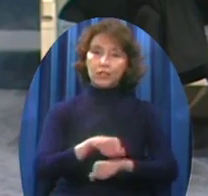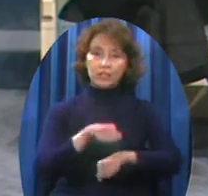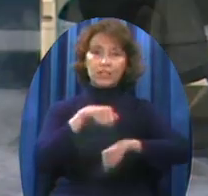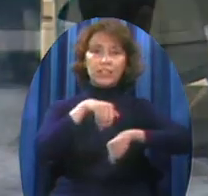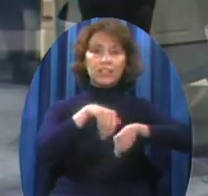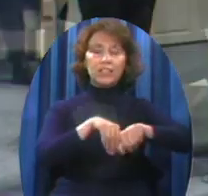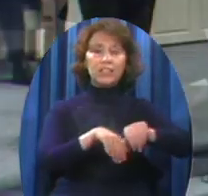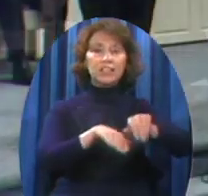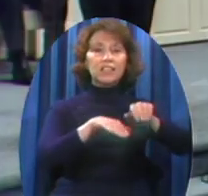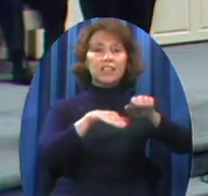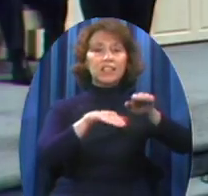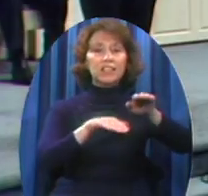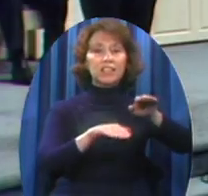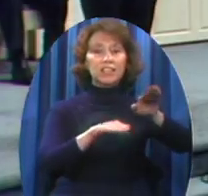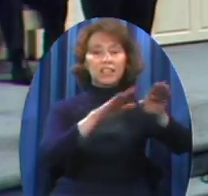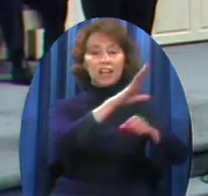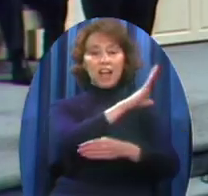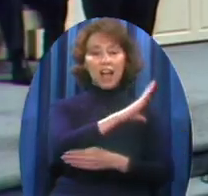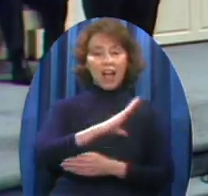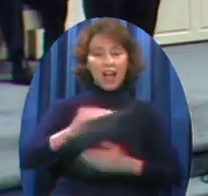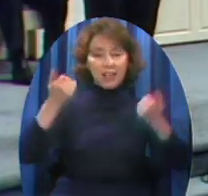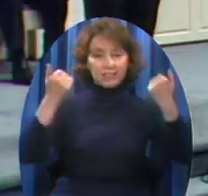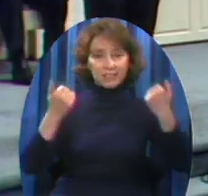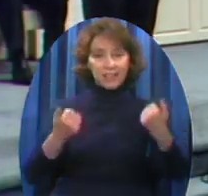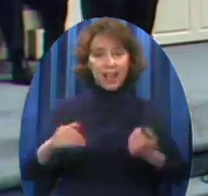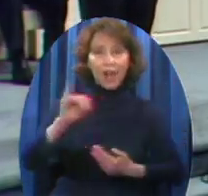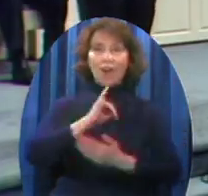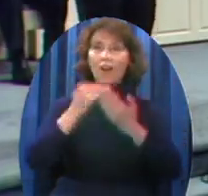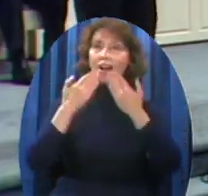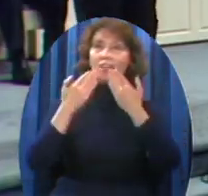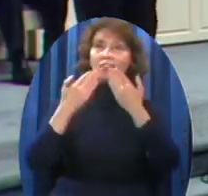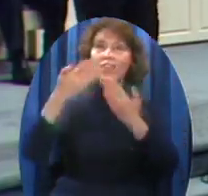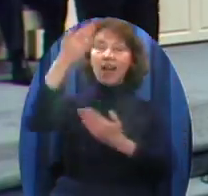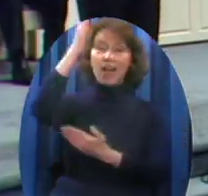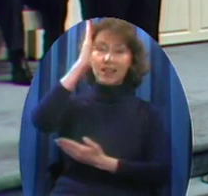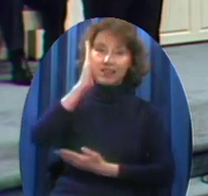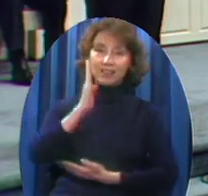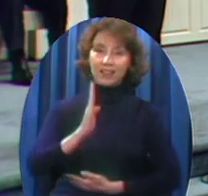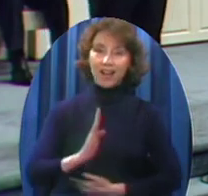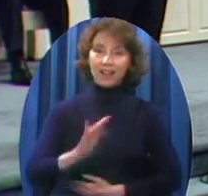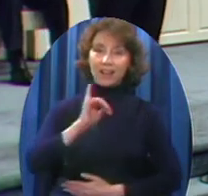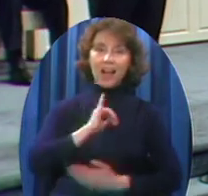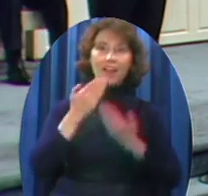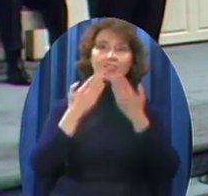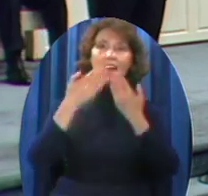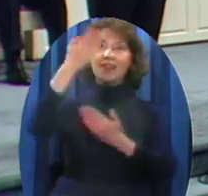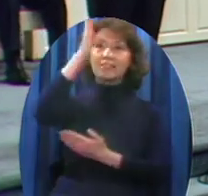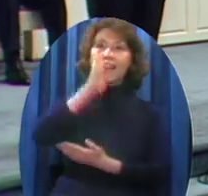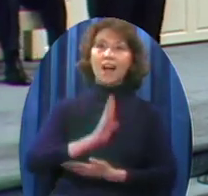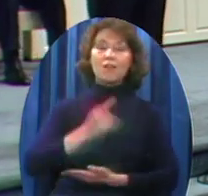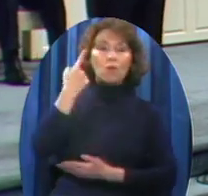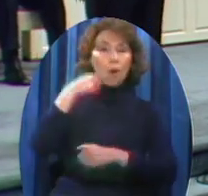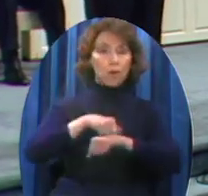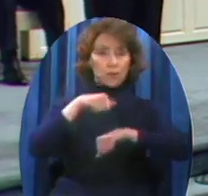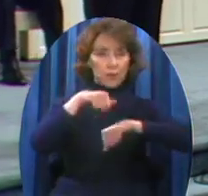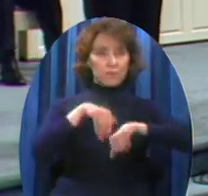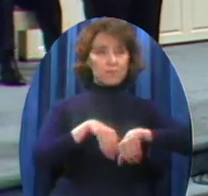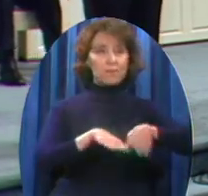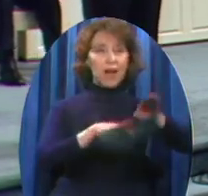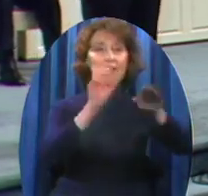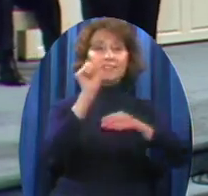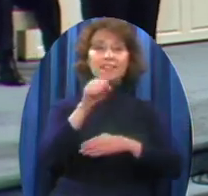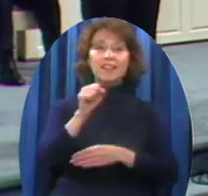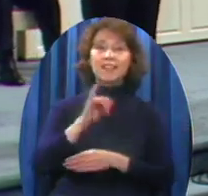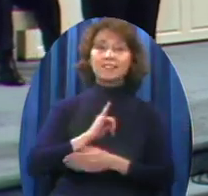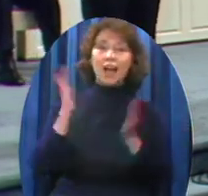hill. And now I thank God, well, I thank Him for the mountains. Oh, yes, and